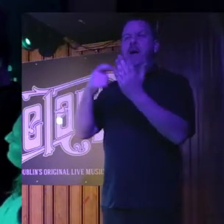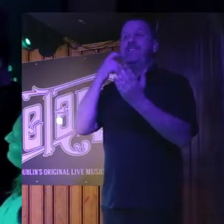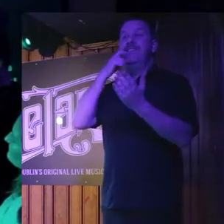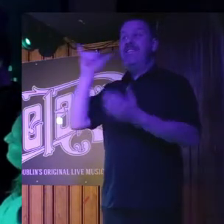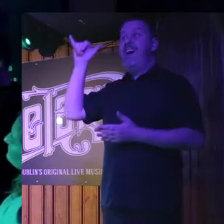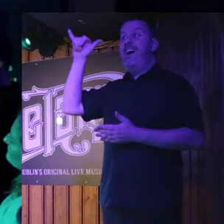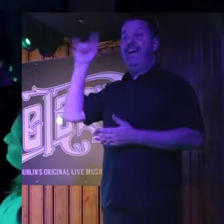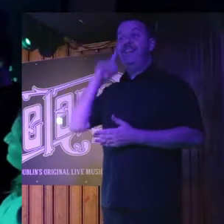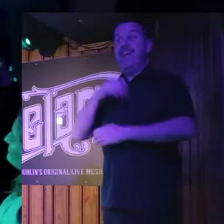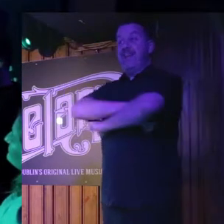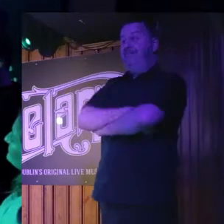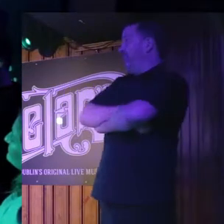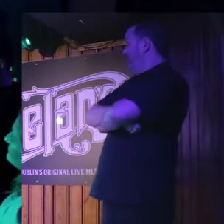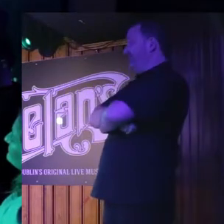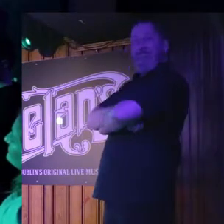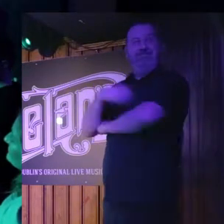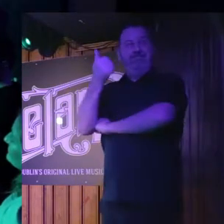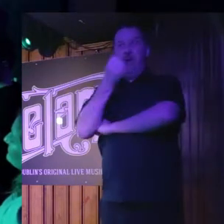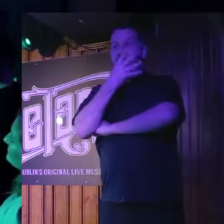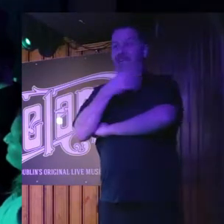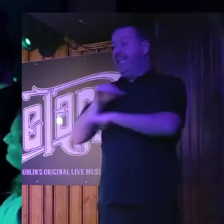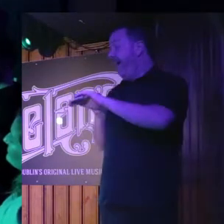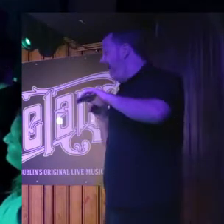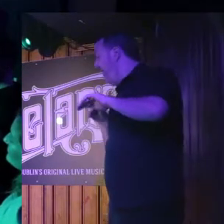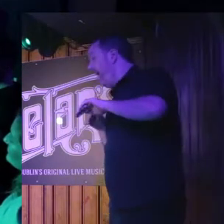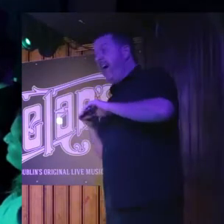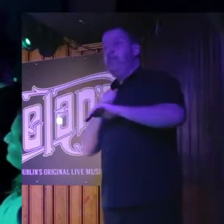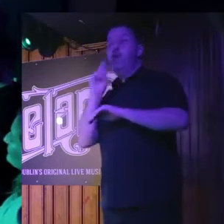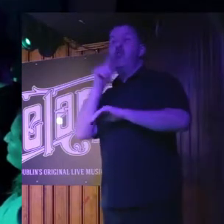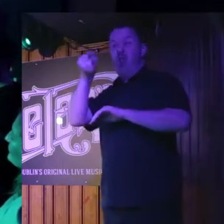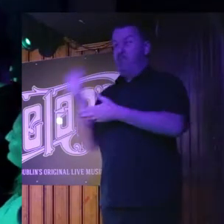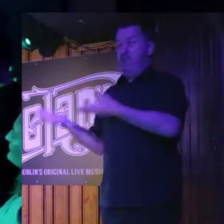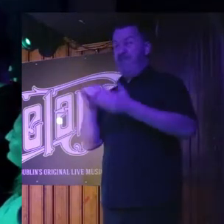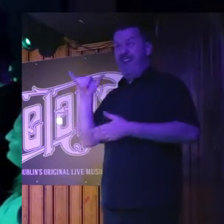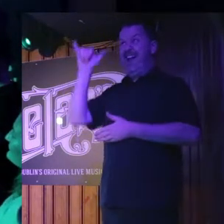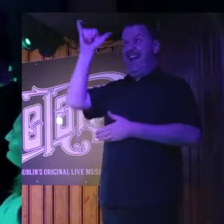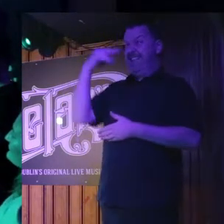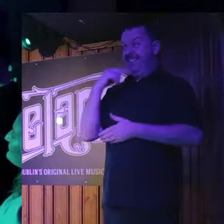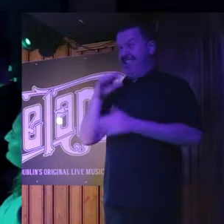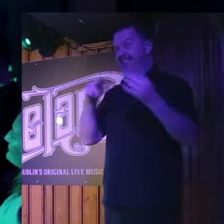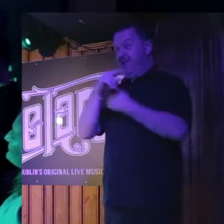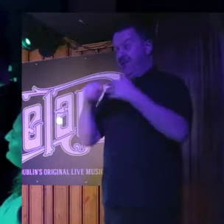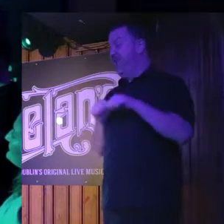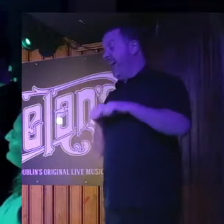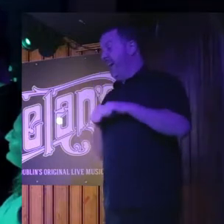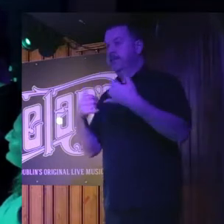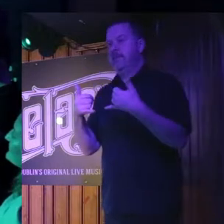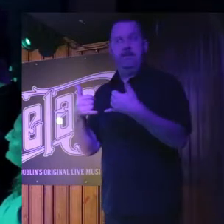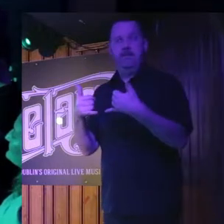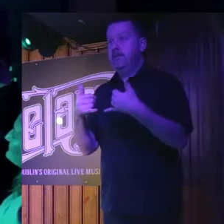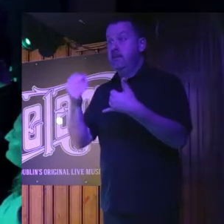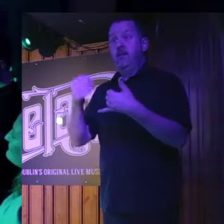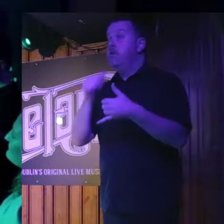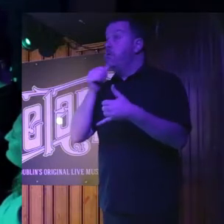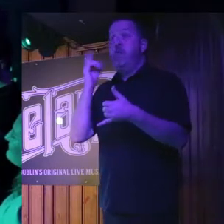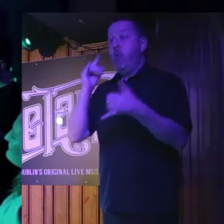warning, right? Because the deaf person just thinks that they're up with Uncle Charlie for a nice afternoon, little flight, check out the scenes below. You go into a